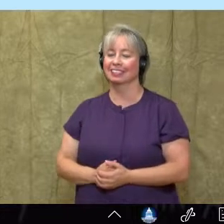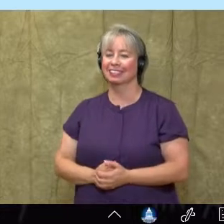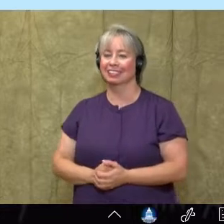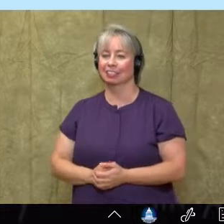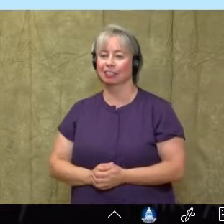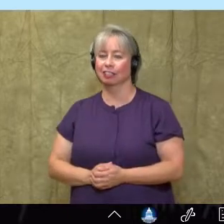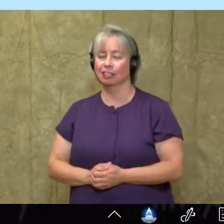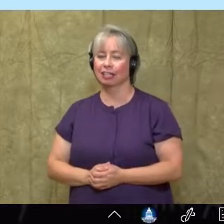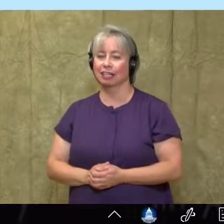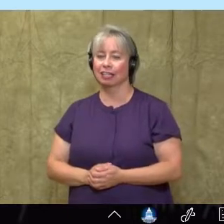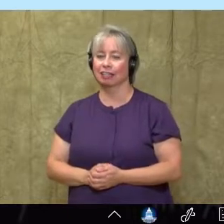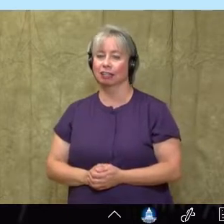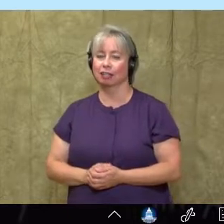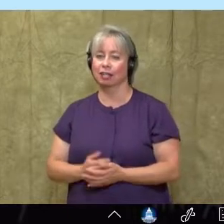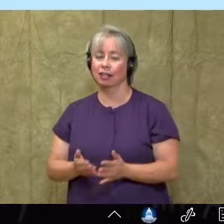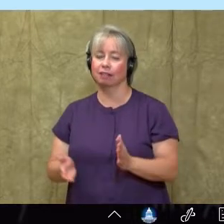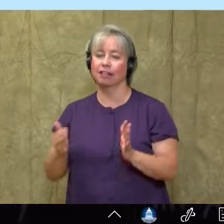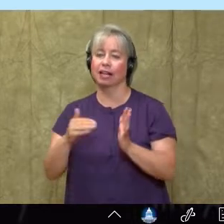little bit better for your eye.